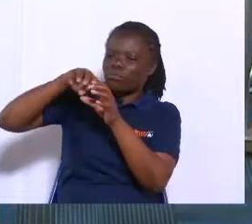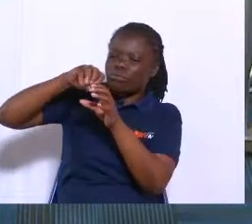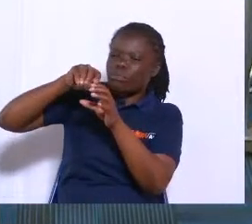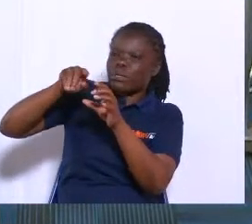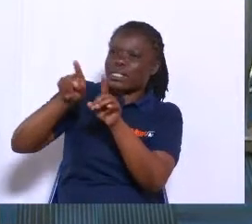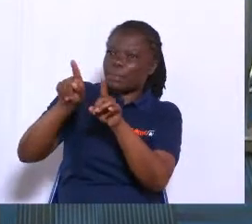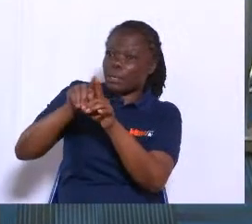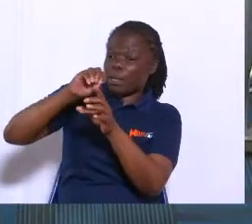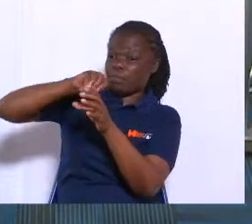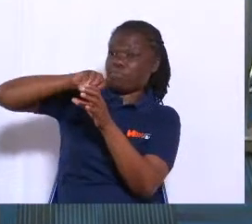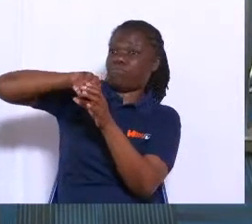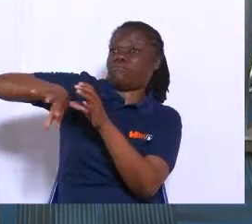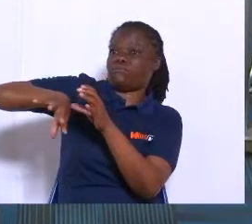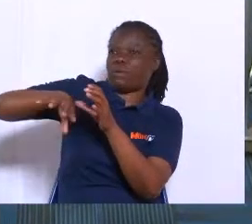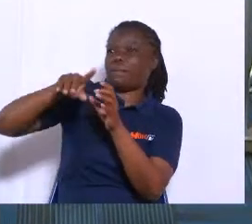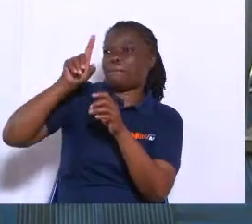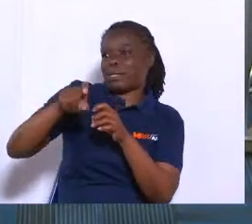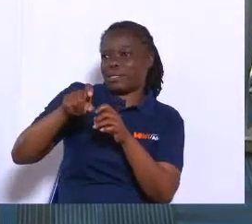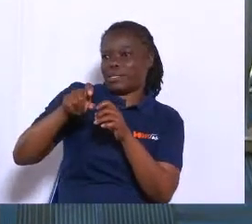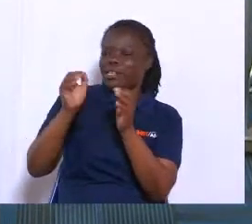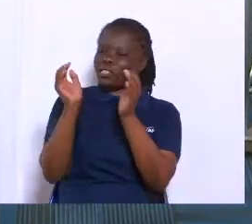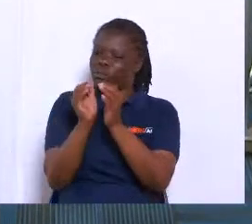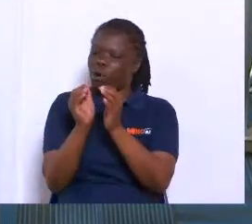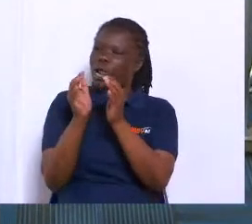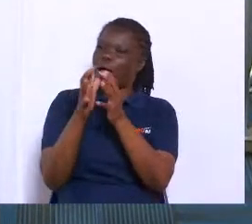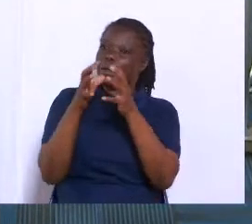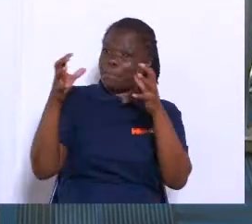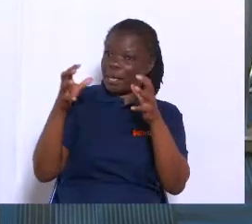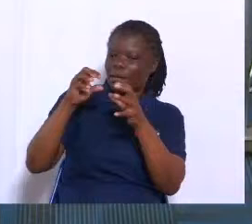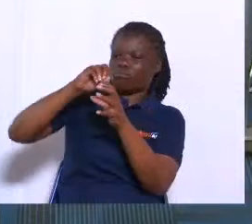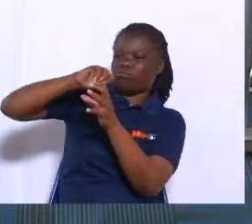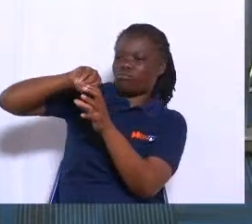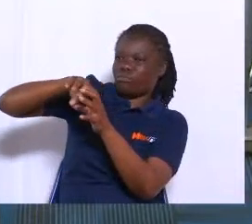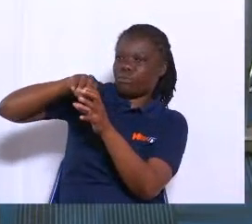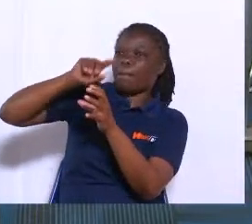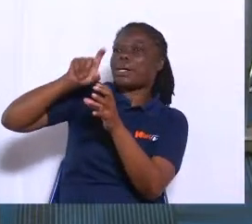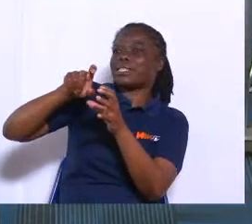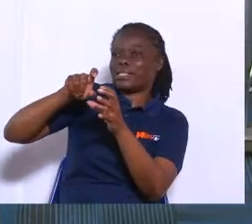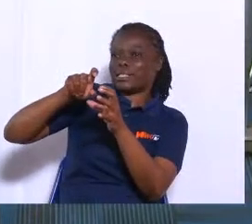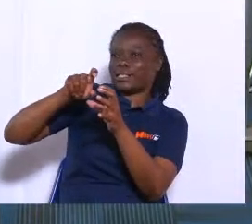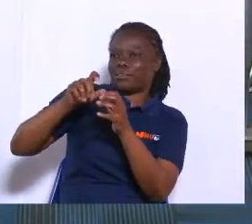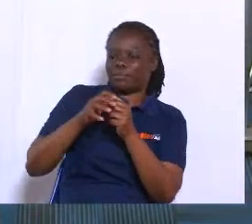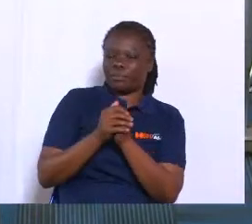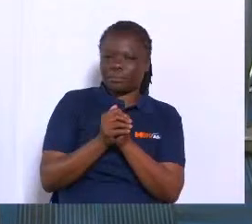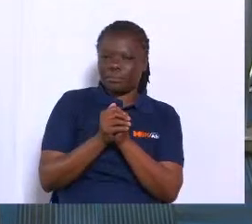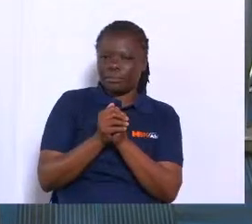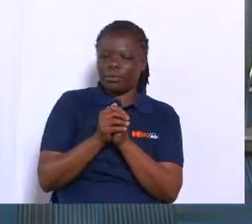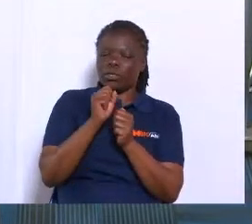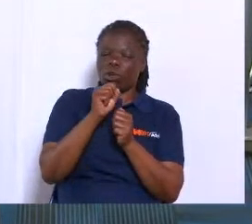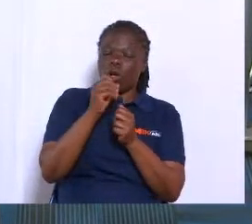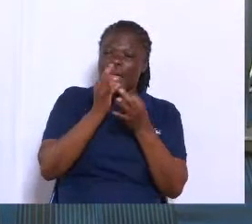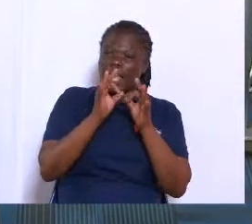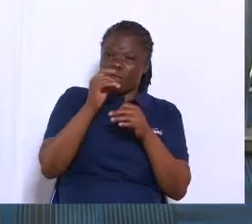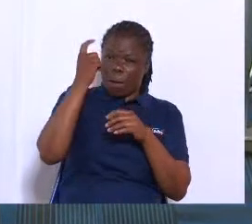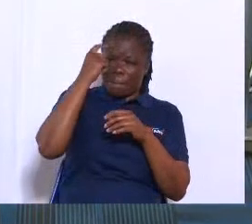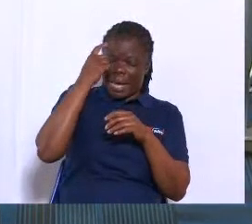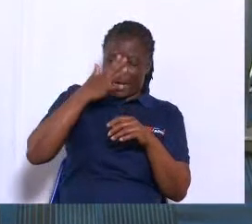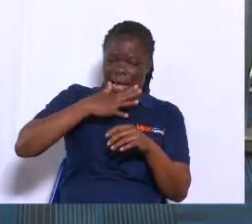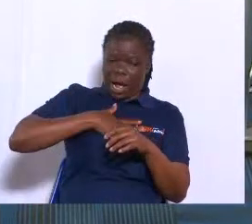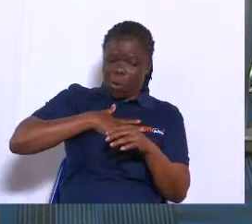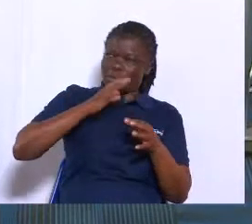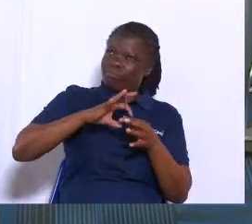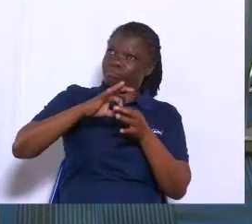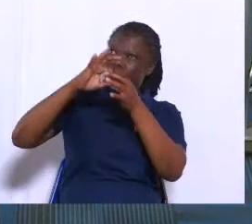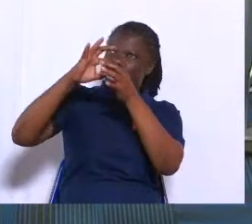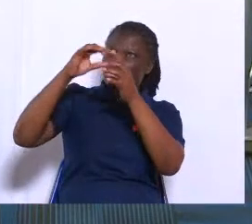too. Look, unless our minds are saturated with the Word of